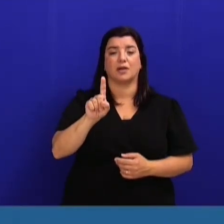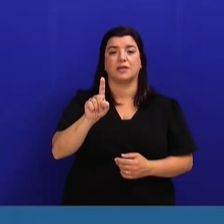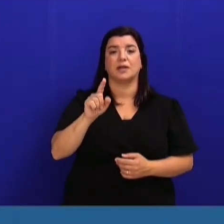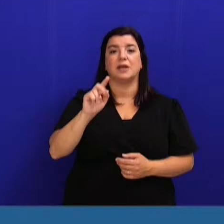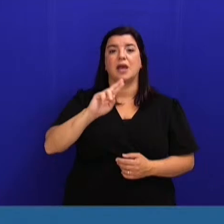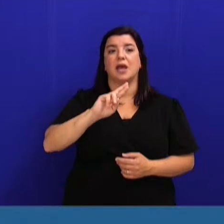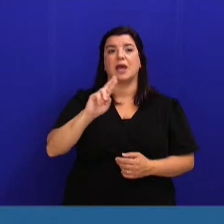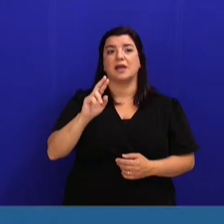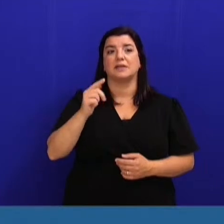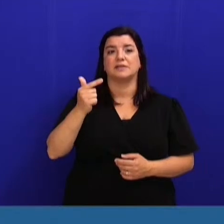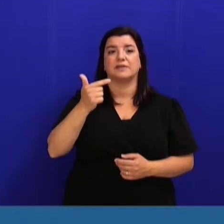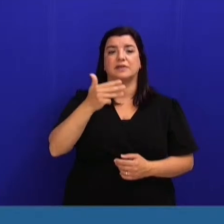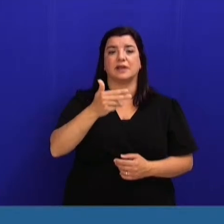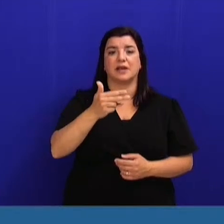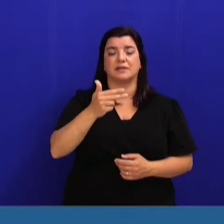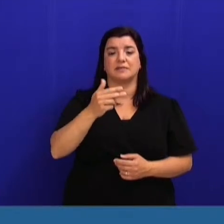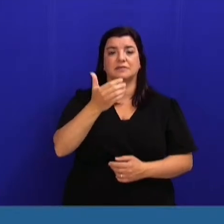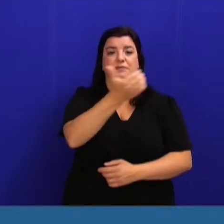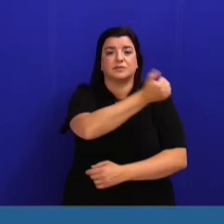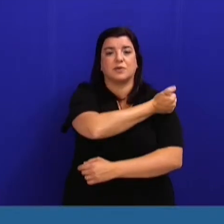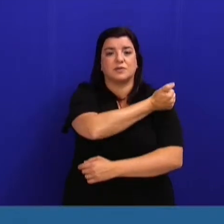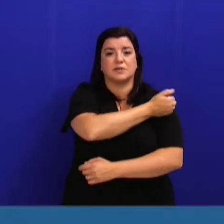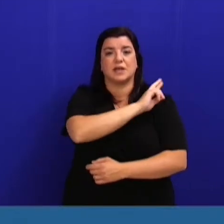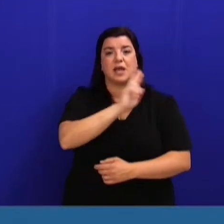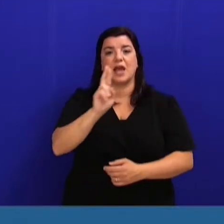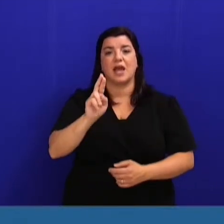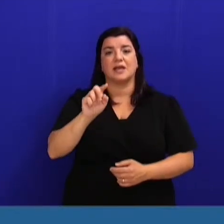541,178 doses, and out of these, we have